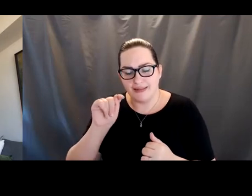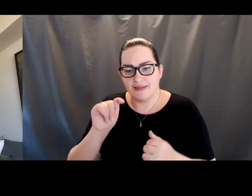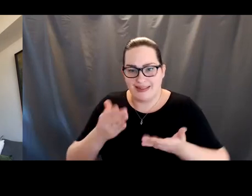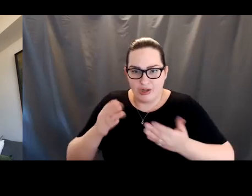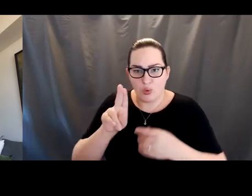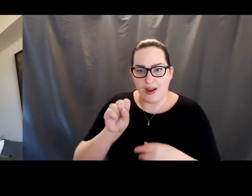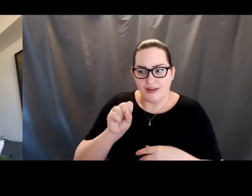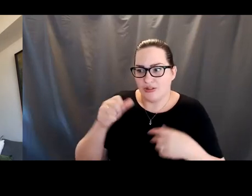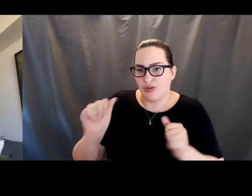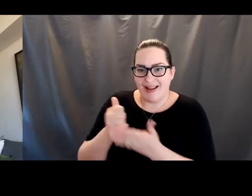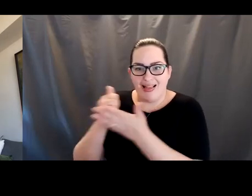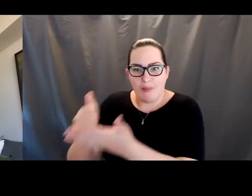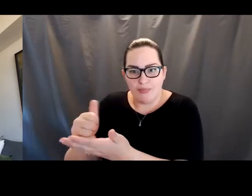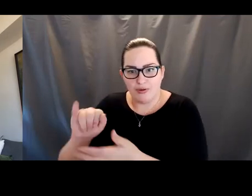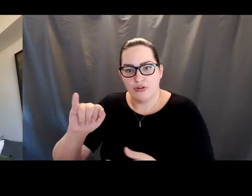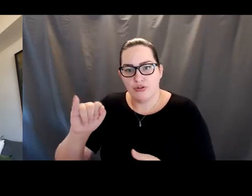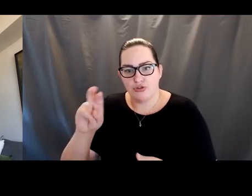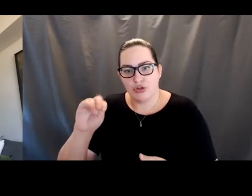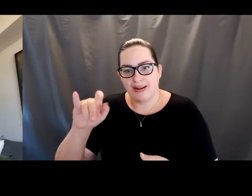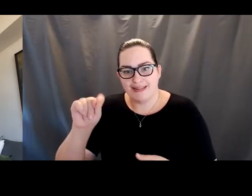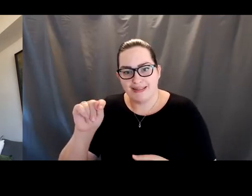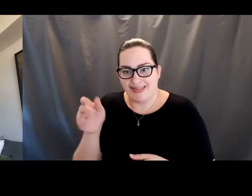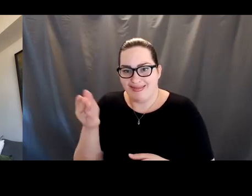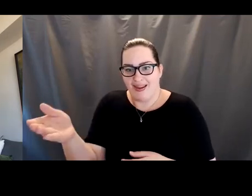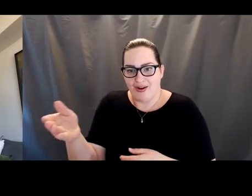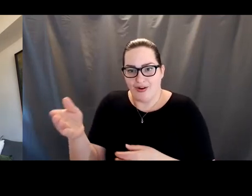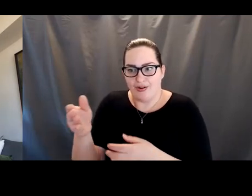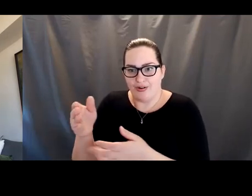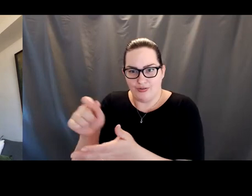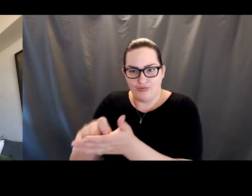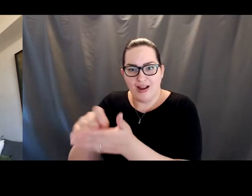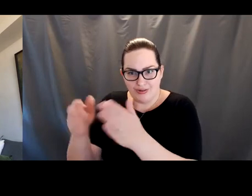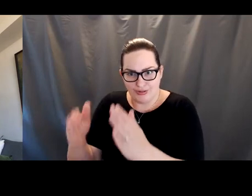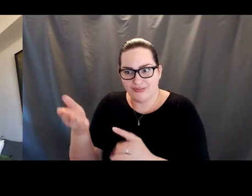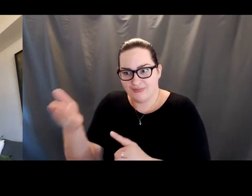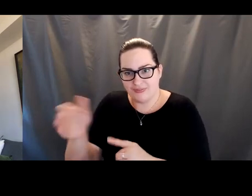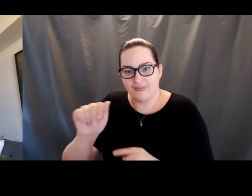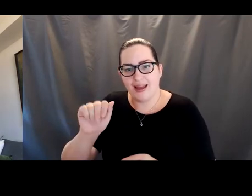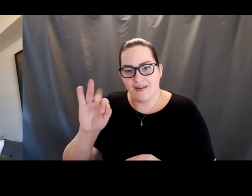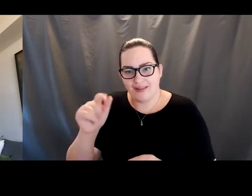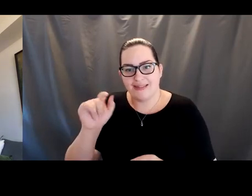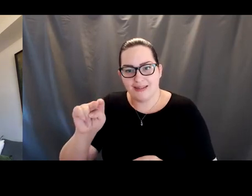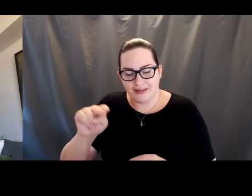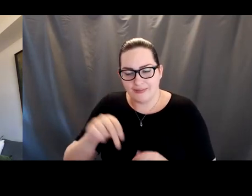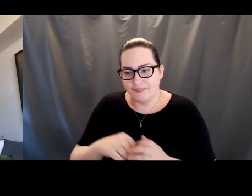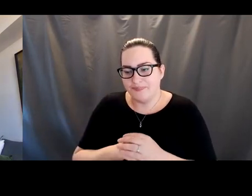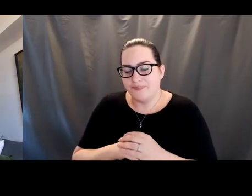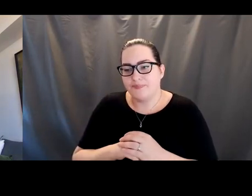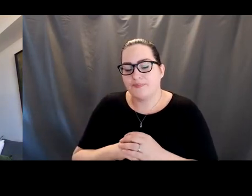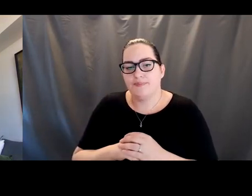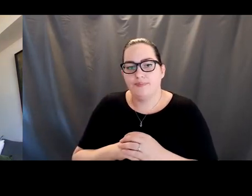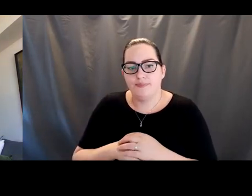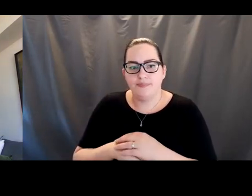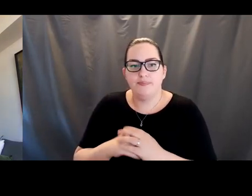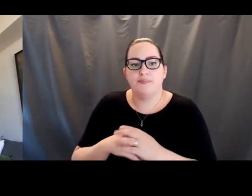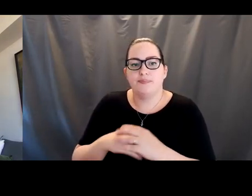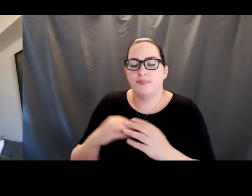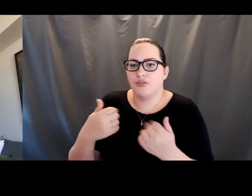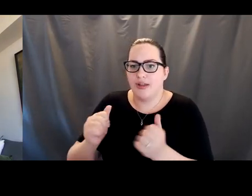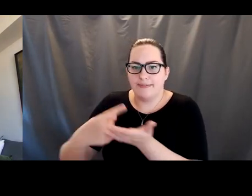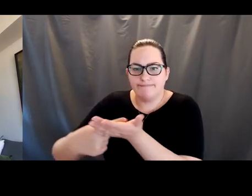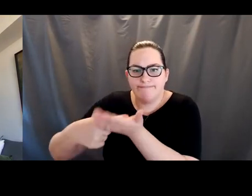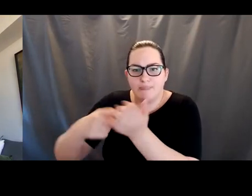And they all told me that they were running to senators and, the Office of Government, I think it's called Government and